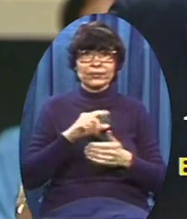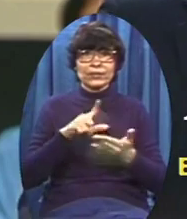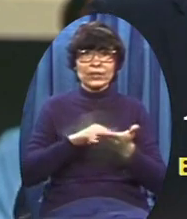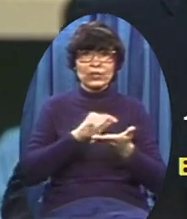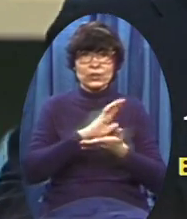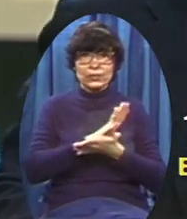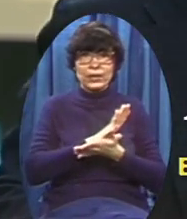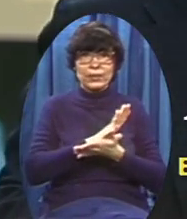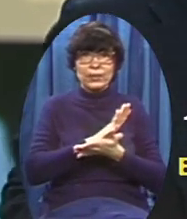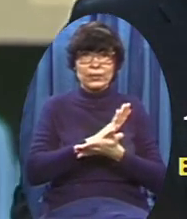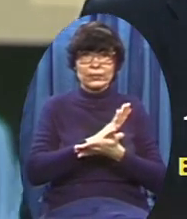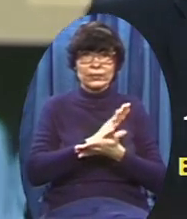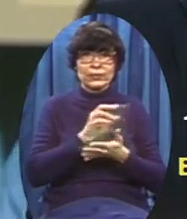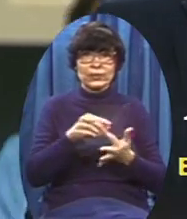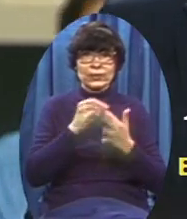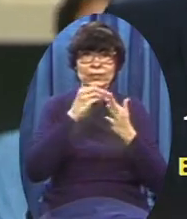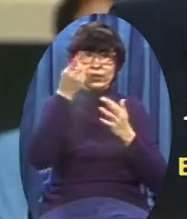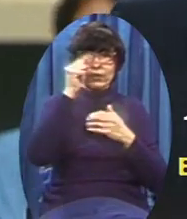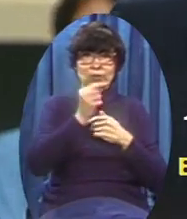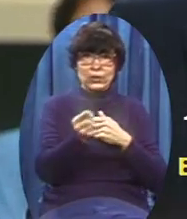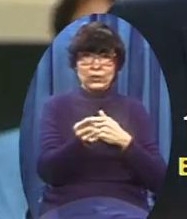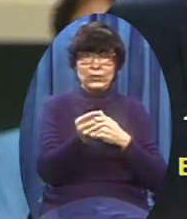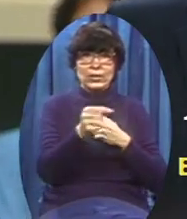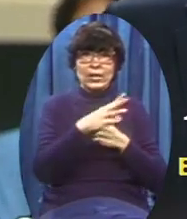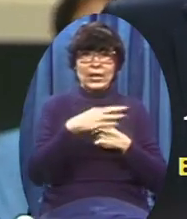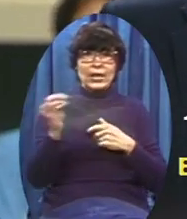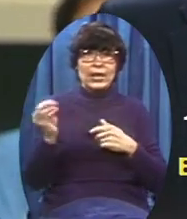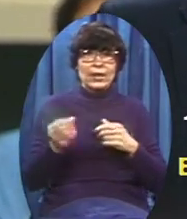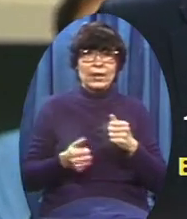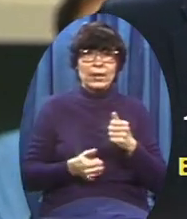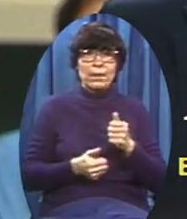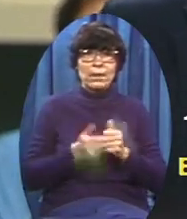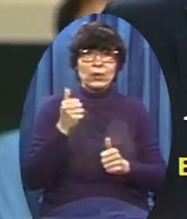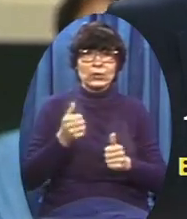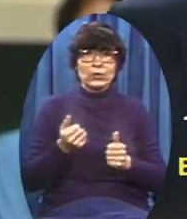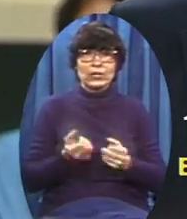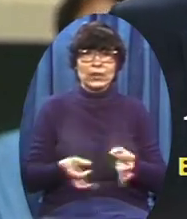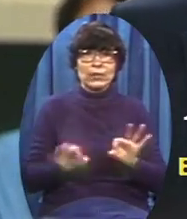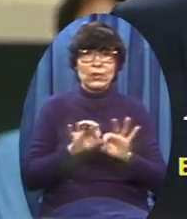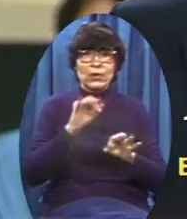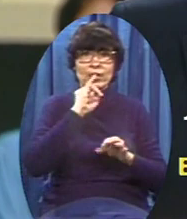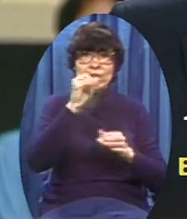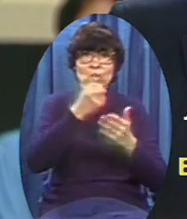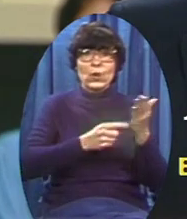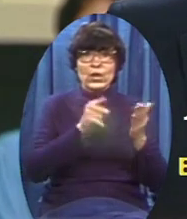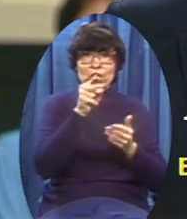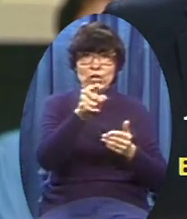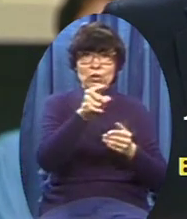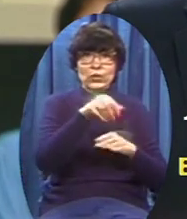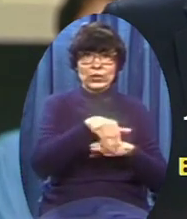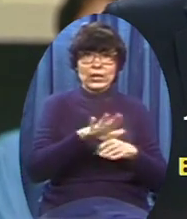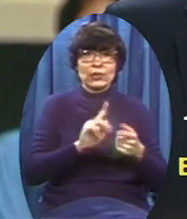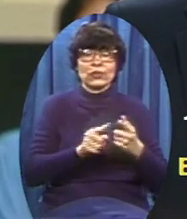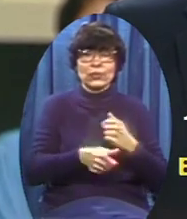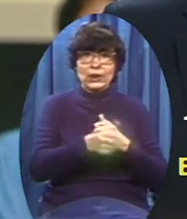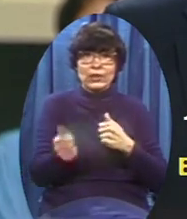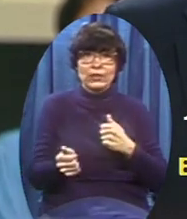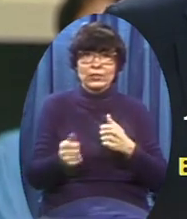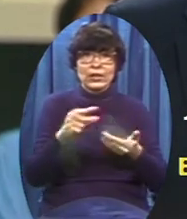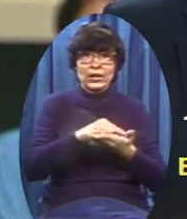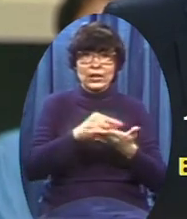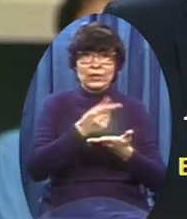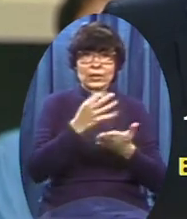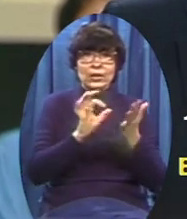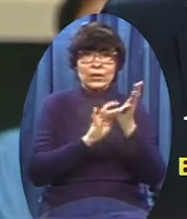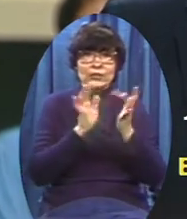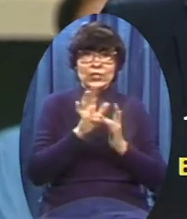we're sending you is what you're sending to others, the gospel of Christ by television and radio through your monthly gift. We need you on the